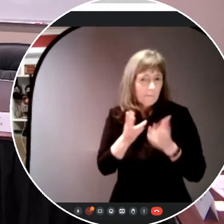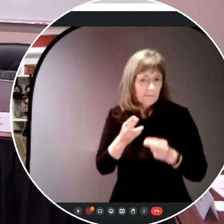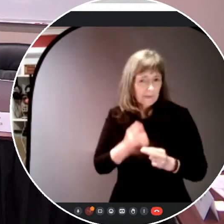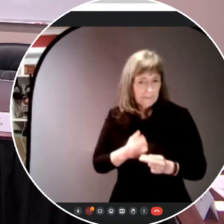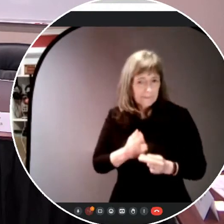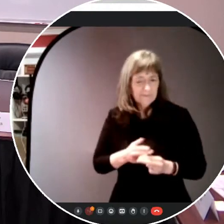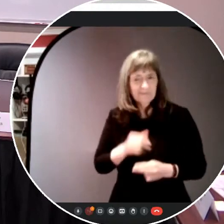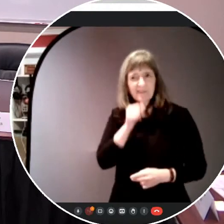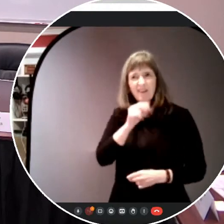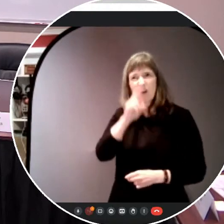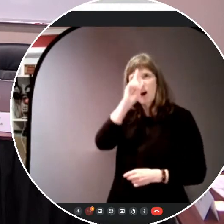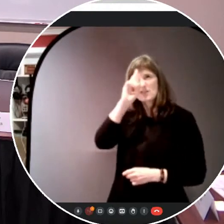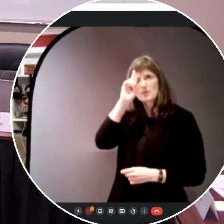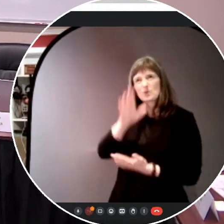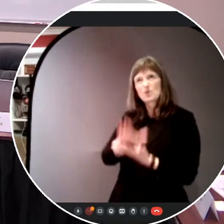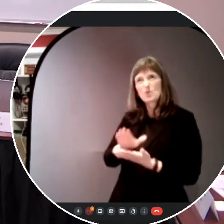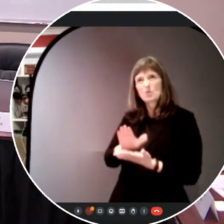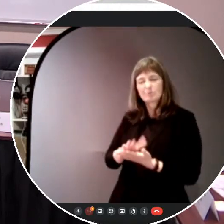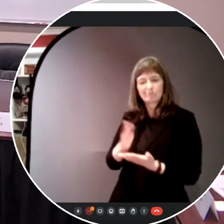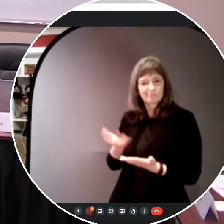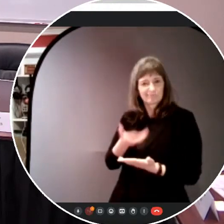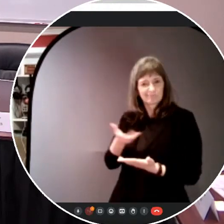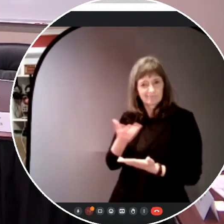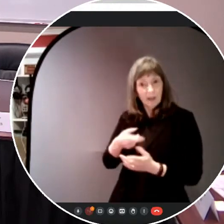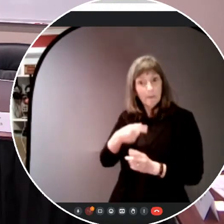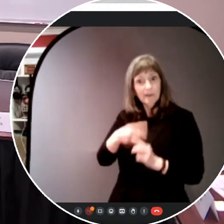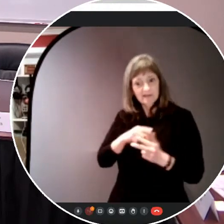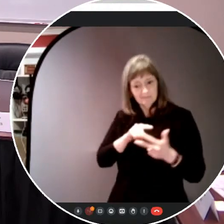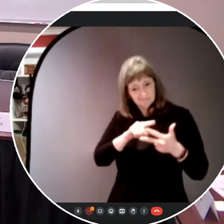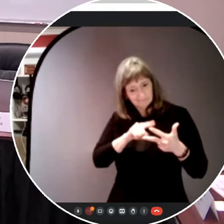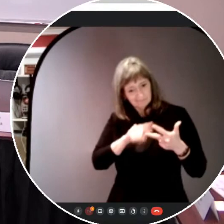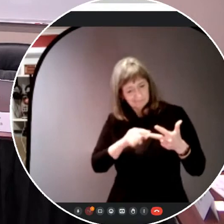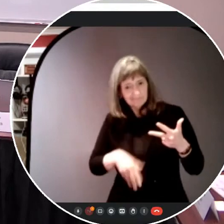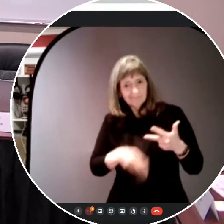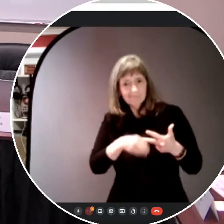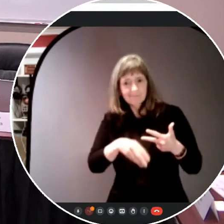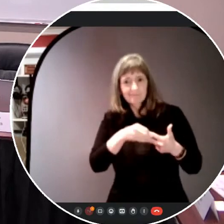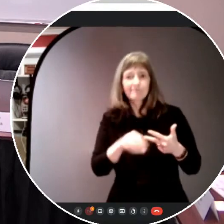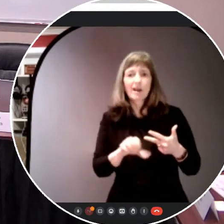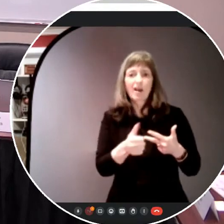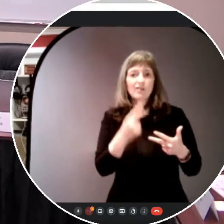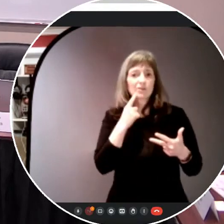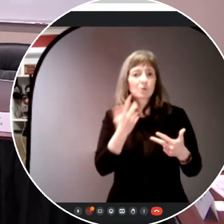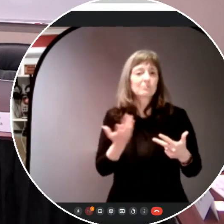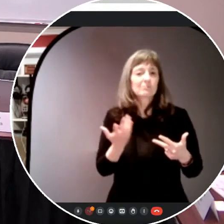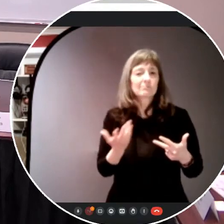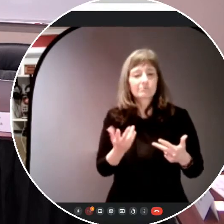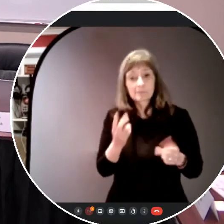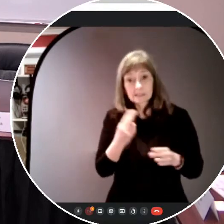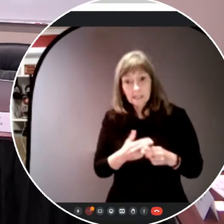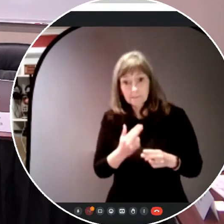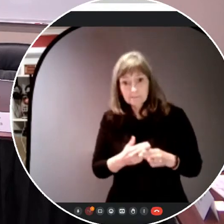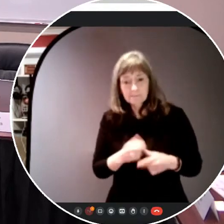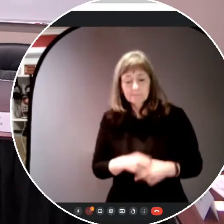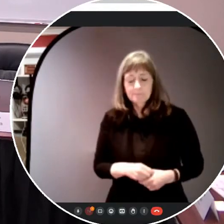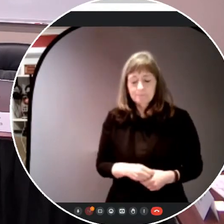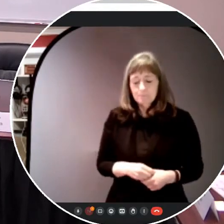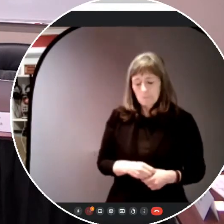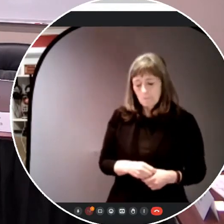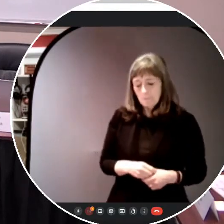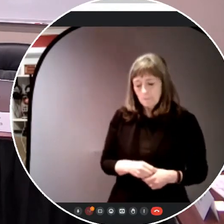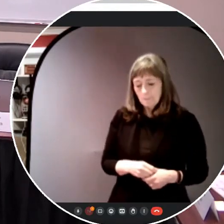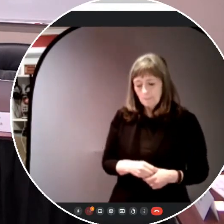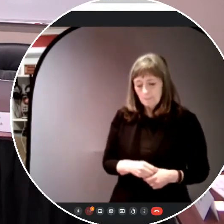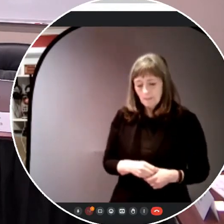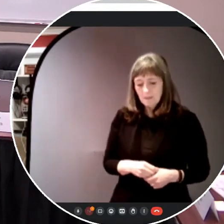just hospital school, especially since we've gone outside the bounds of it just being the Janeway Hospital. So they did follow the process.